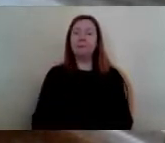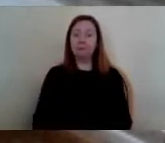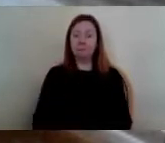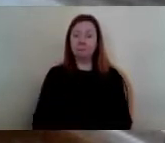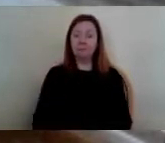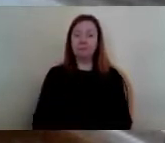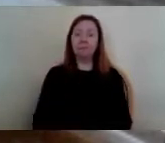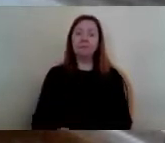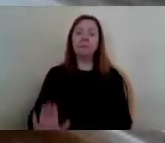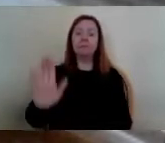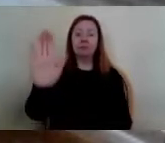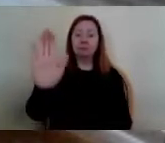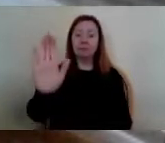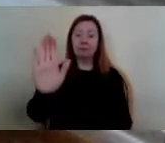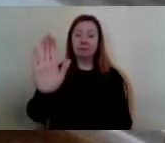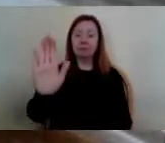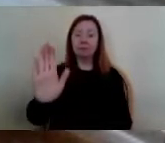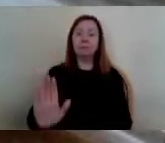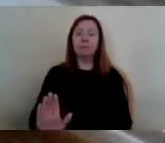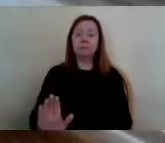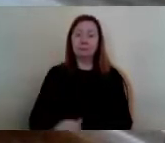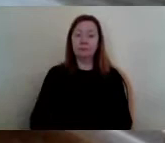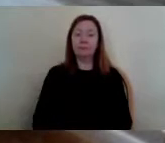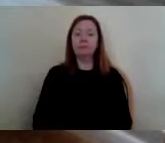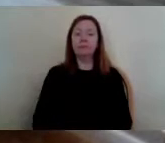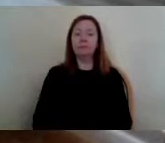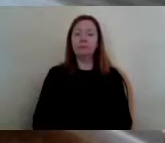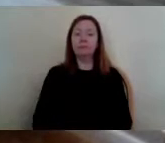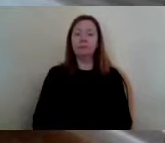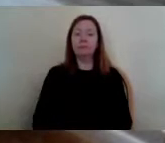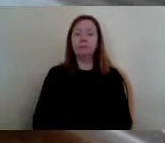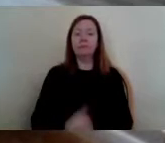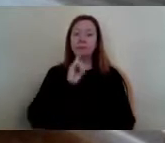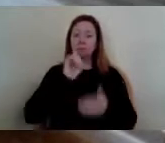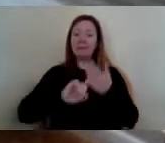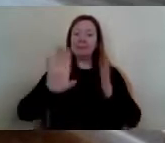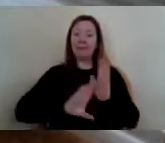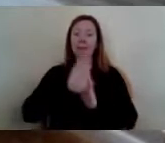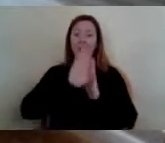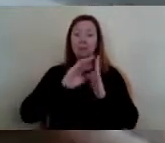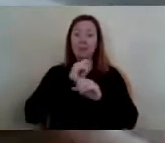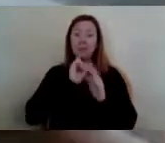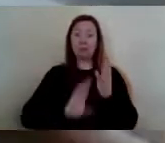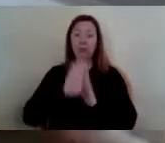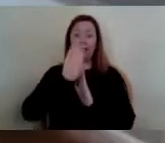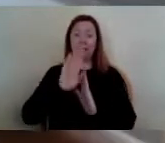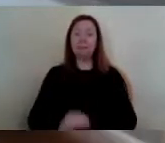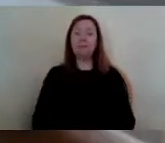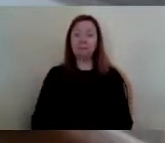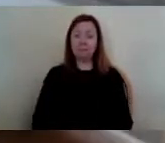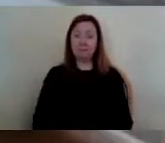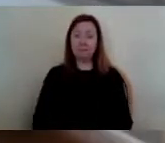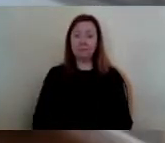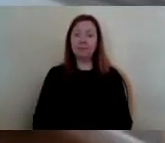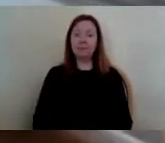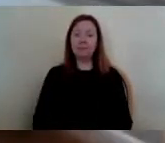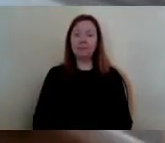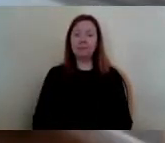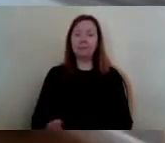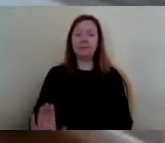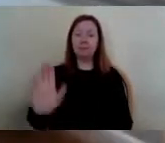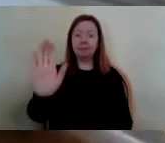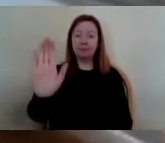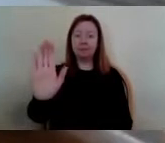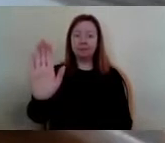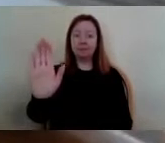down and up and back down. Really checking your posture and back down